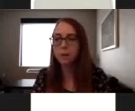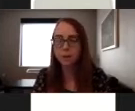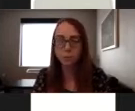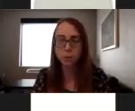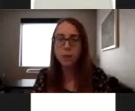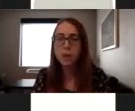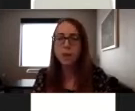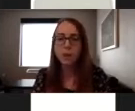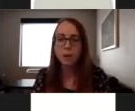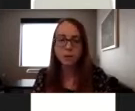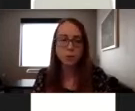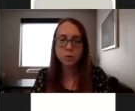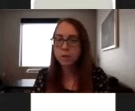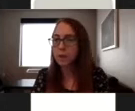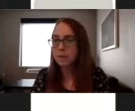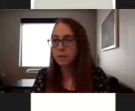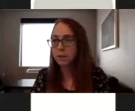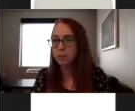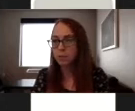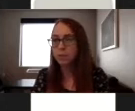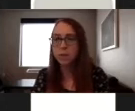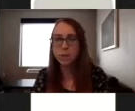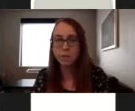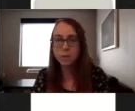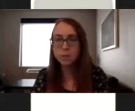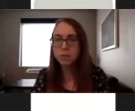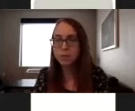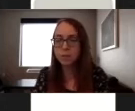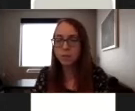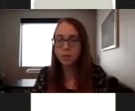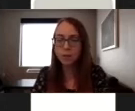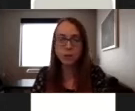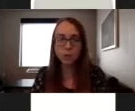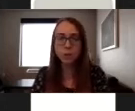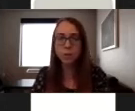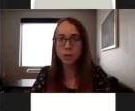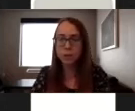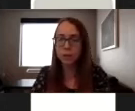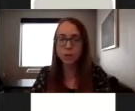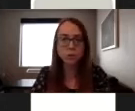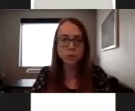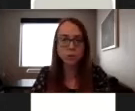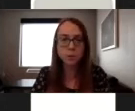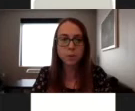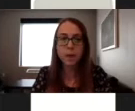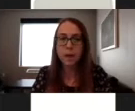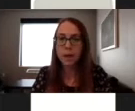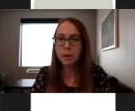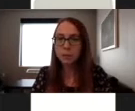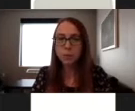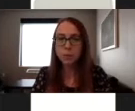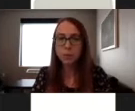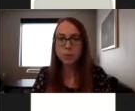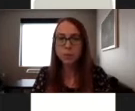the cardboard. So this is a classical procedure that has been used very frequently in the literature.